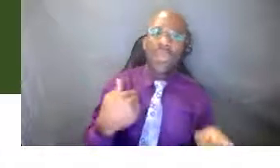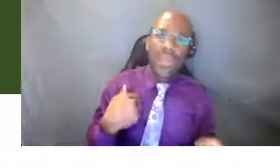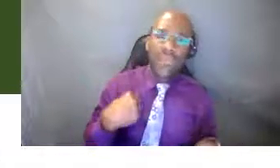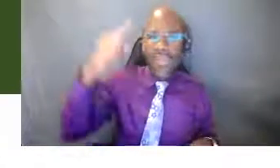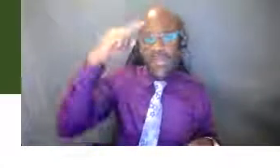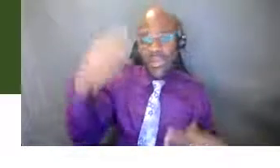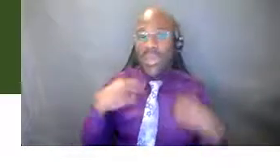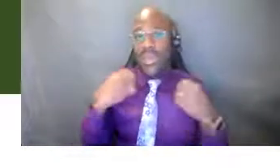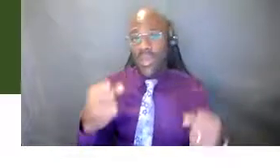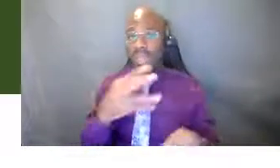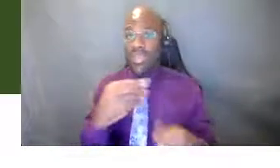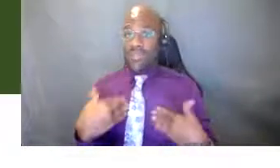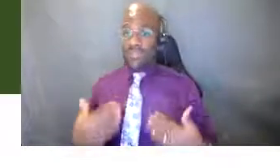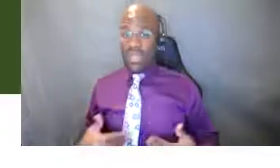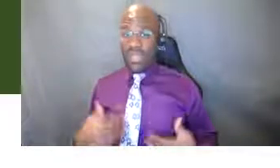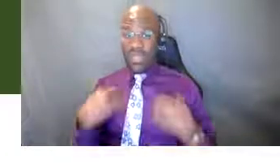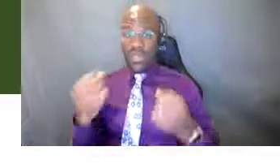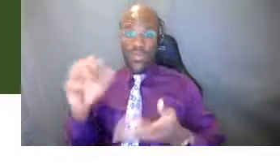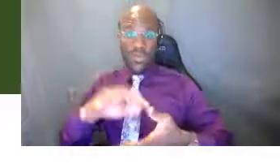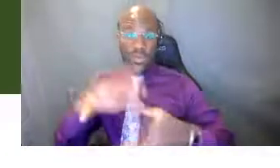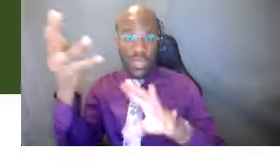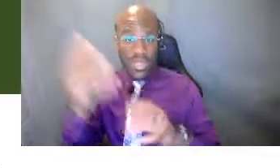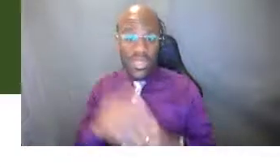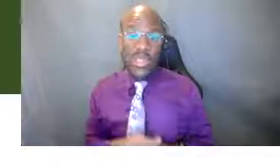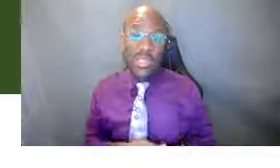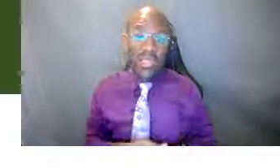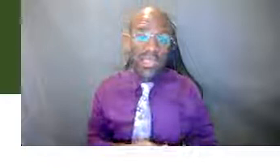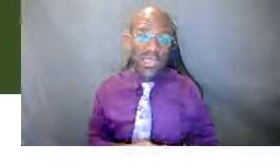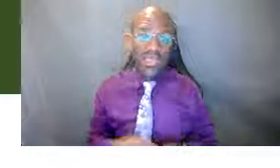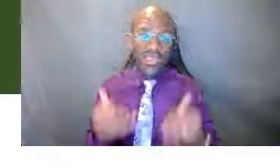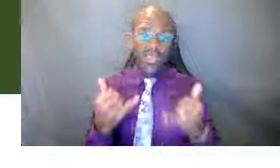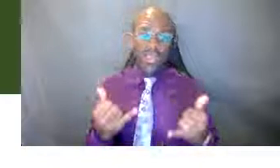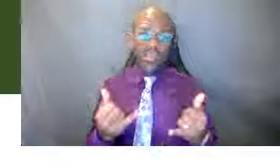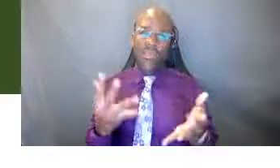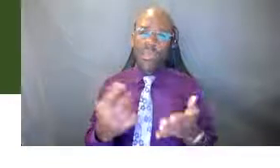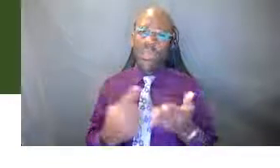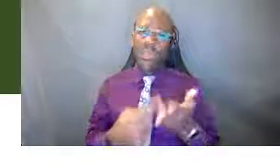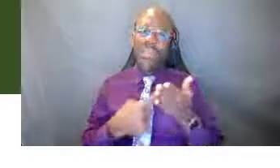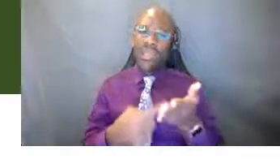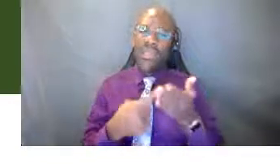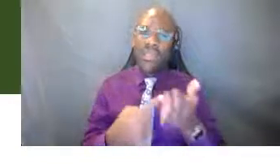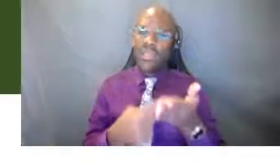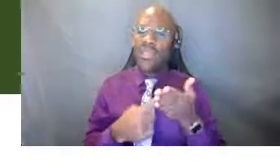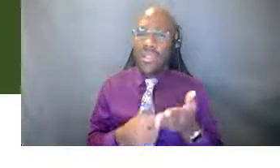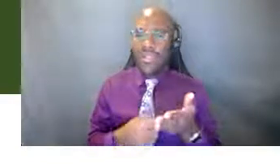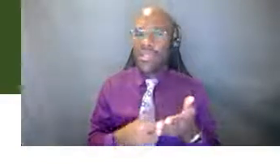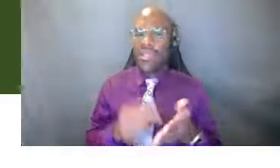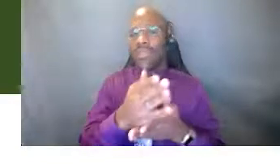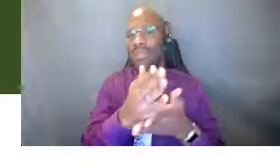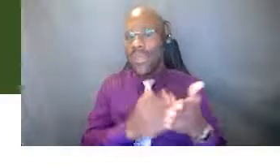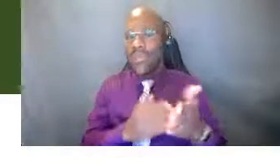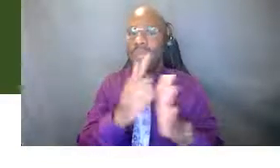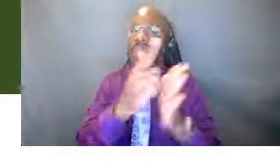crises and physical crises. So now I'd like to move on to a discussion about some of the